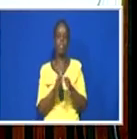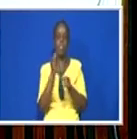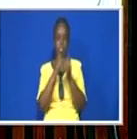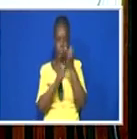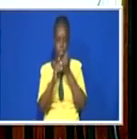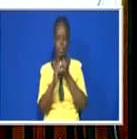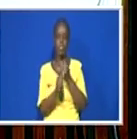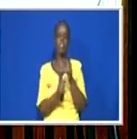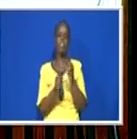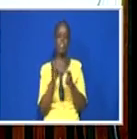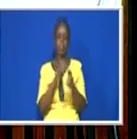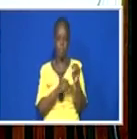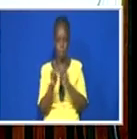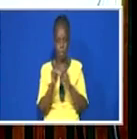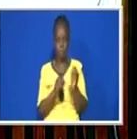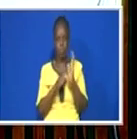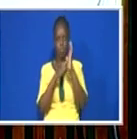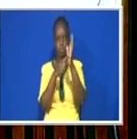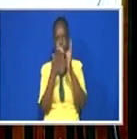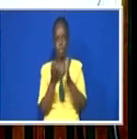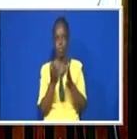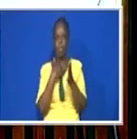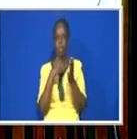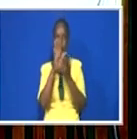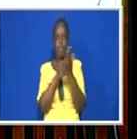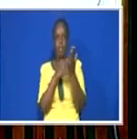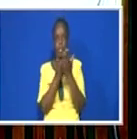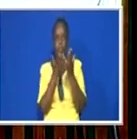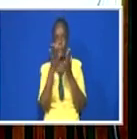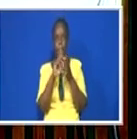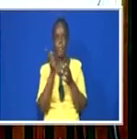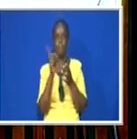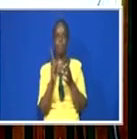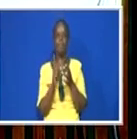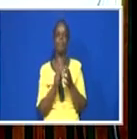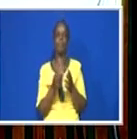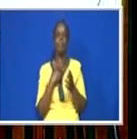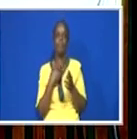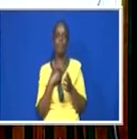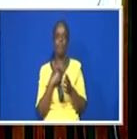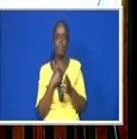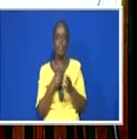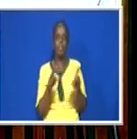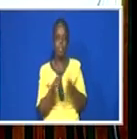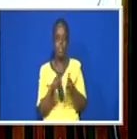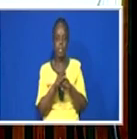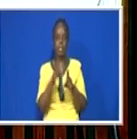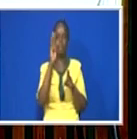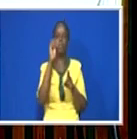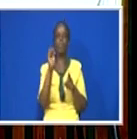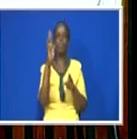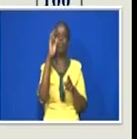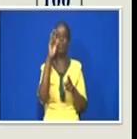substituting in the formula. So we have a table here where we still have the same marks,